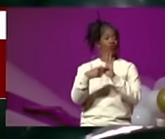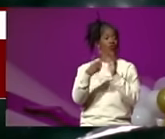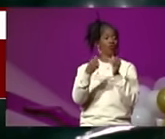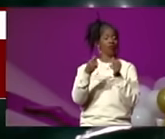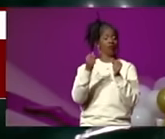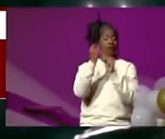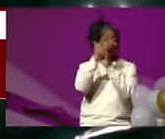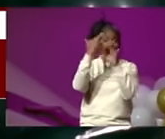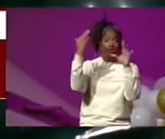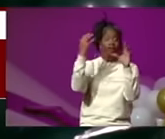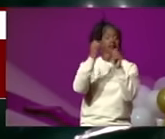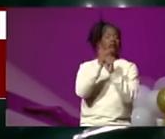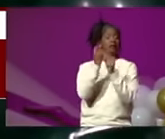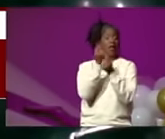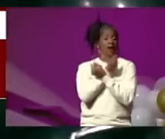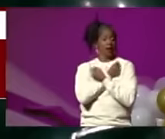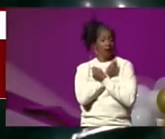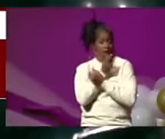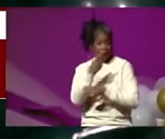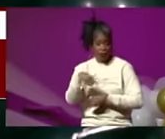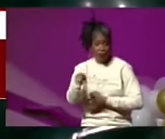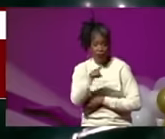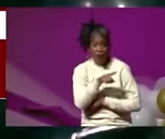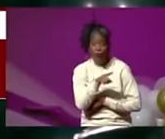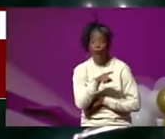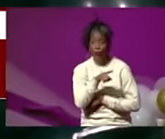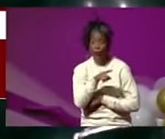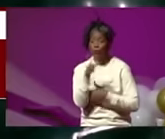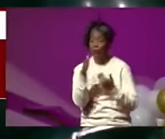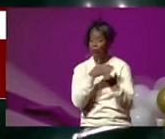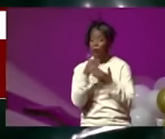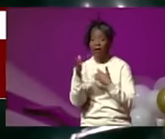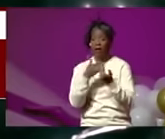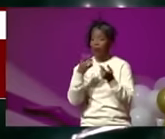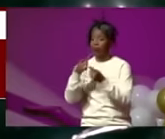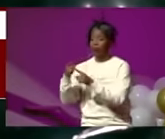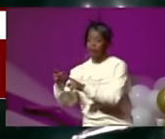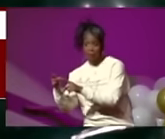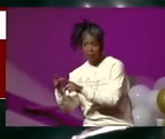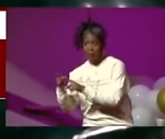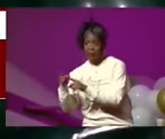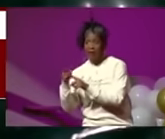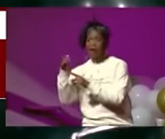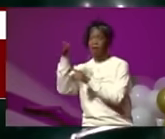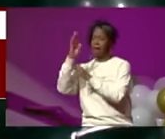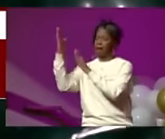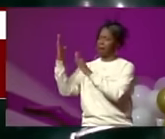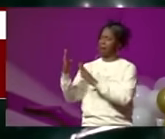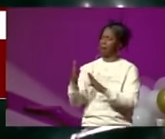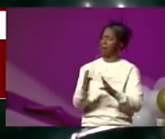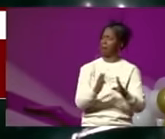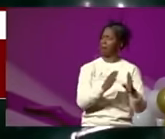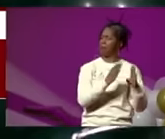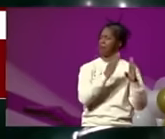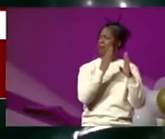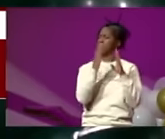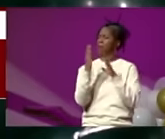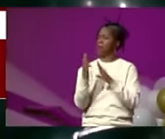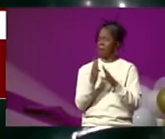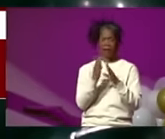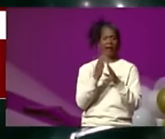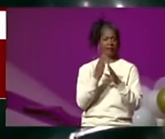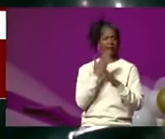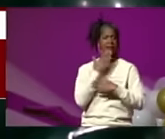you through your nightmare. Who will allow your disruptions to get you where God intends for you to become. That